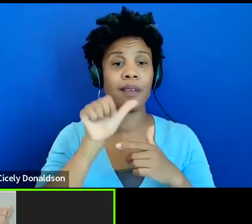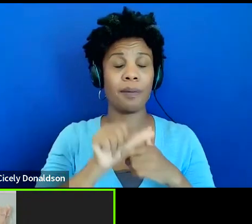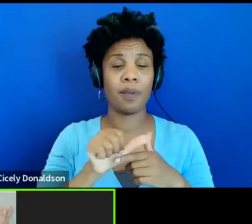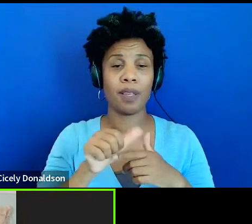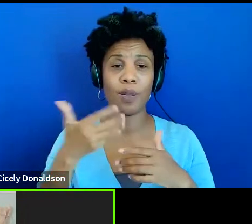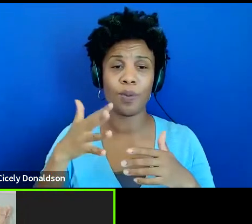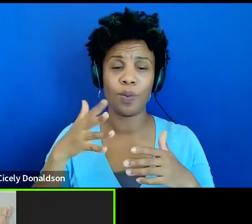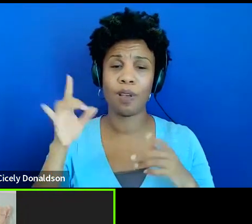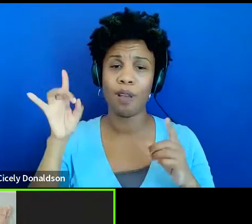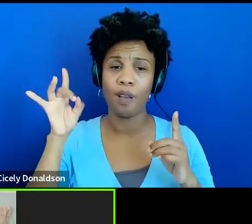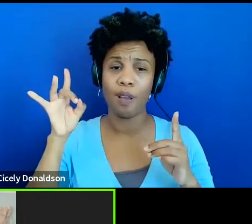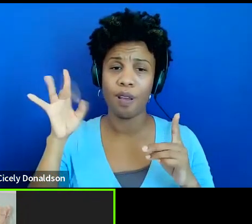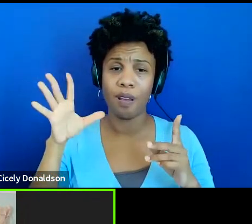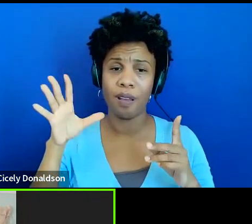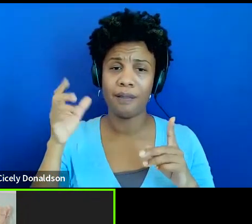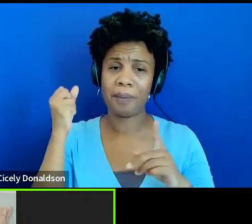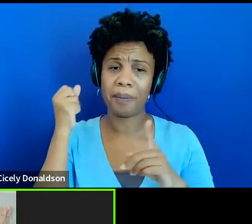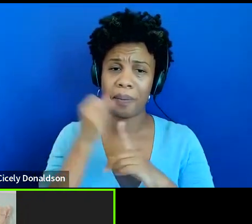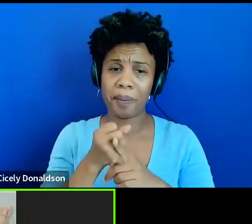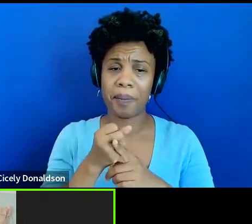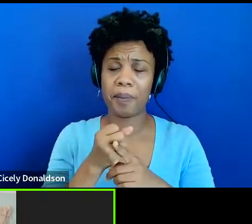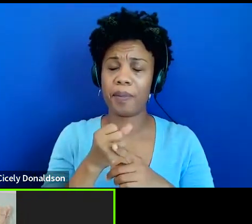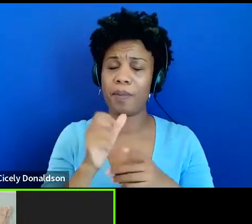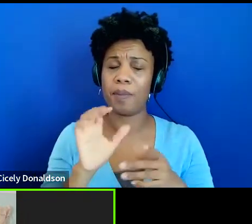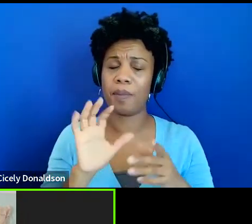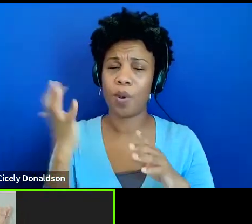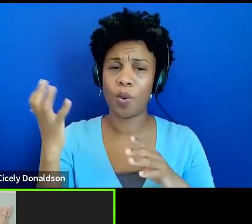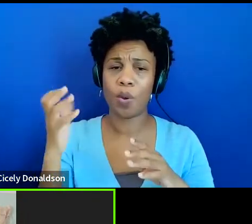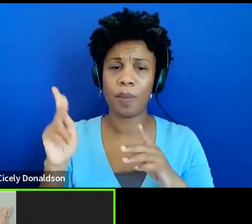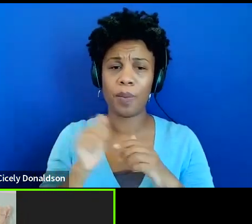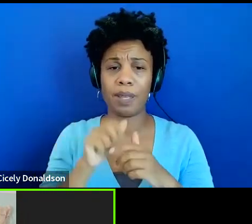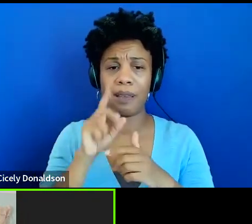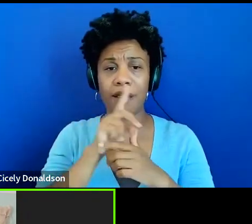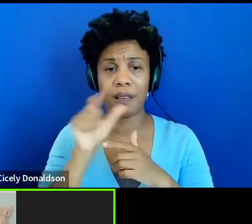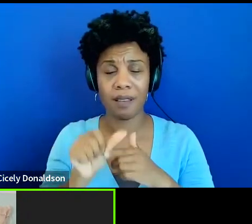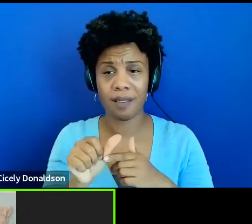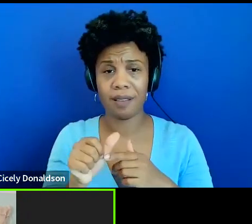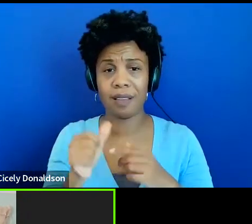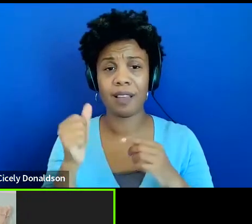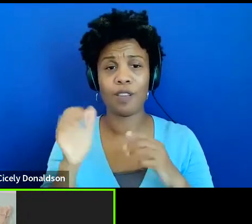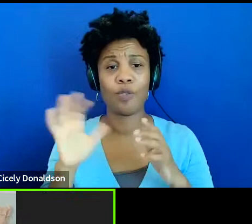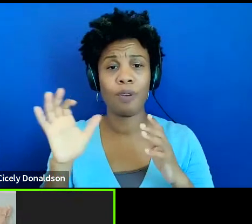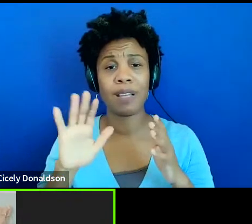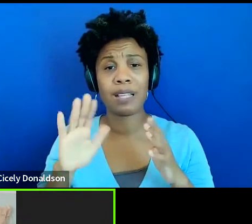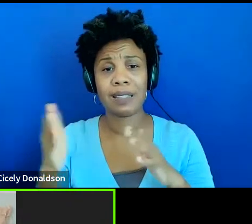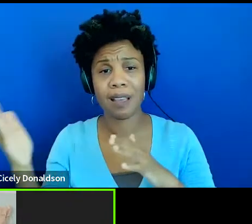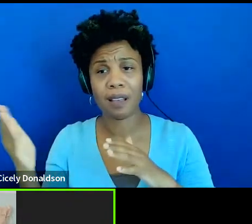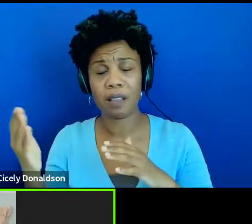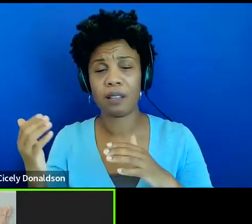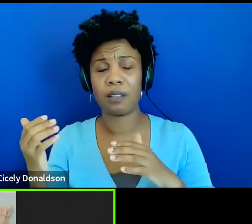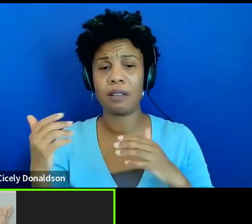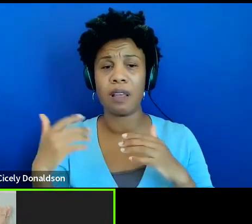disproportionate loss of lives and impact on health as well as livelihoods.